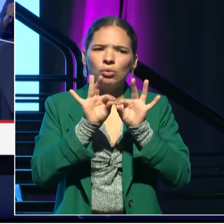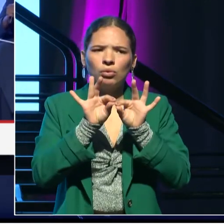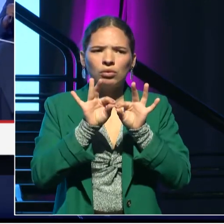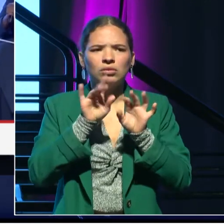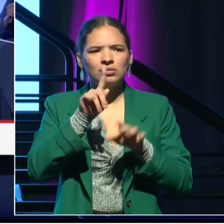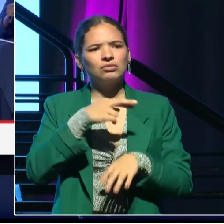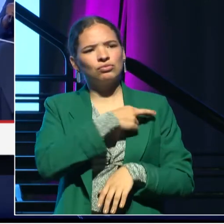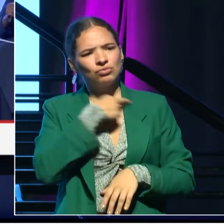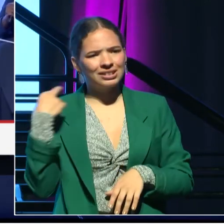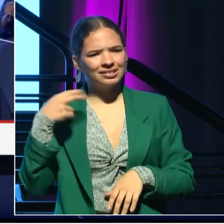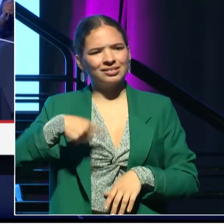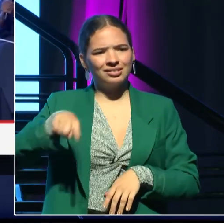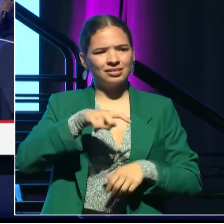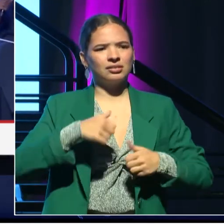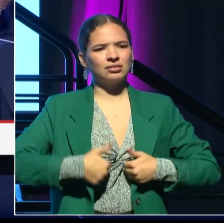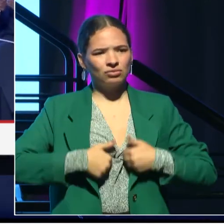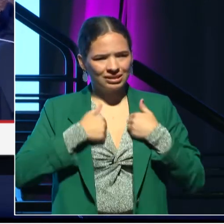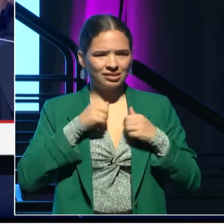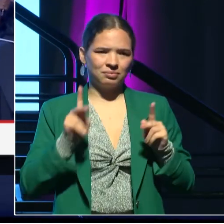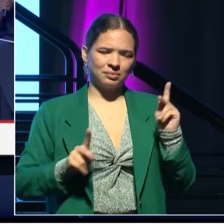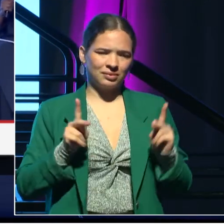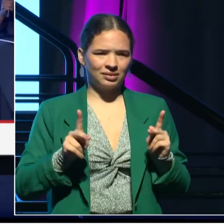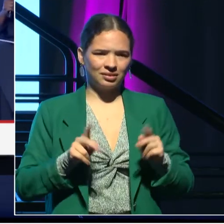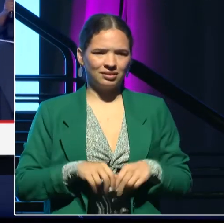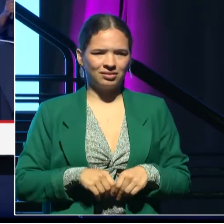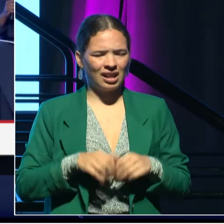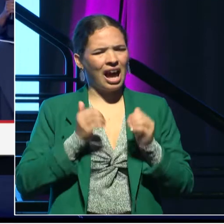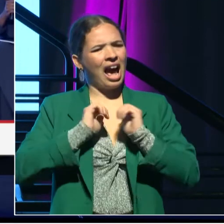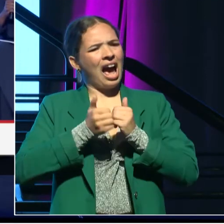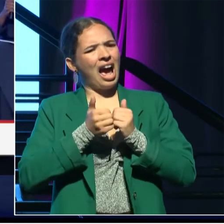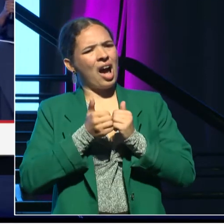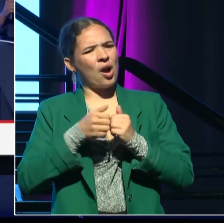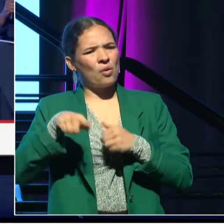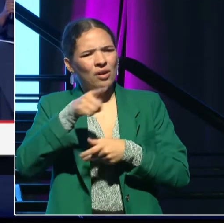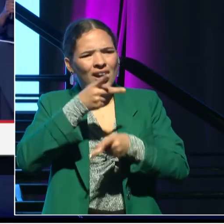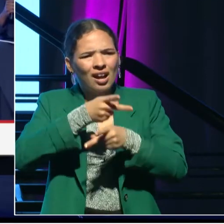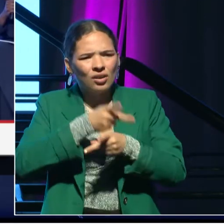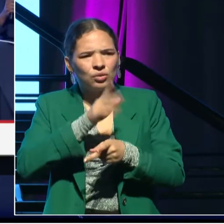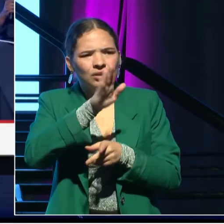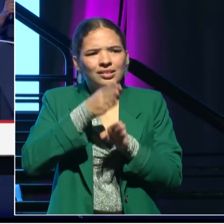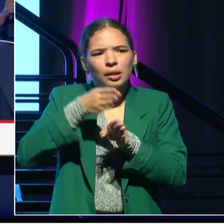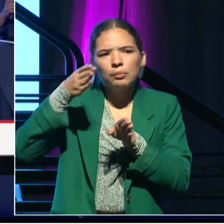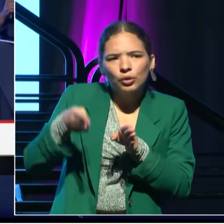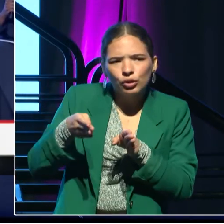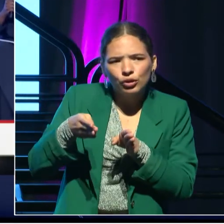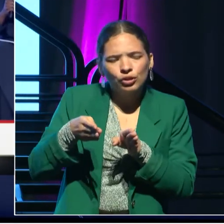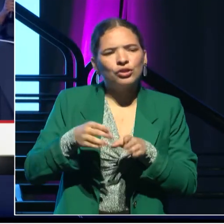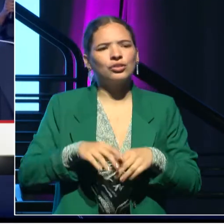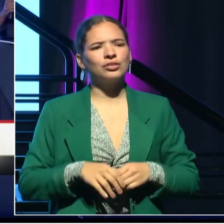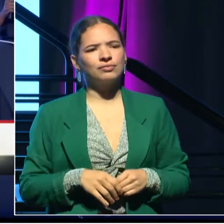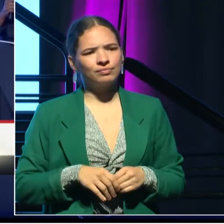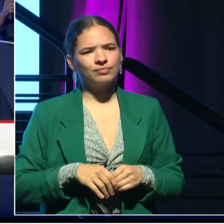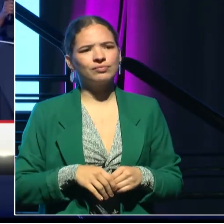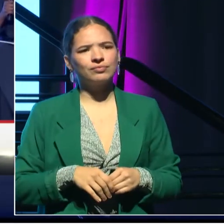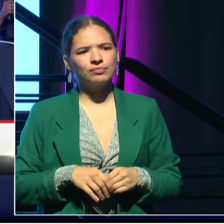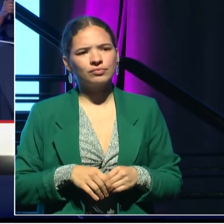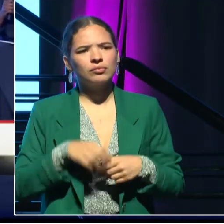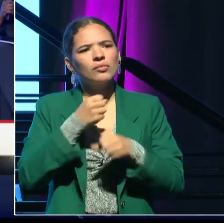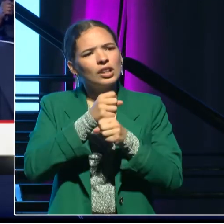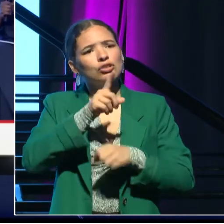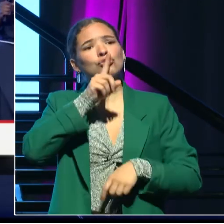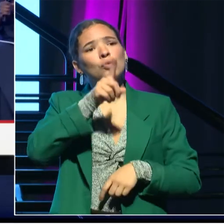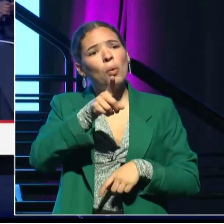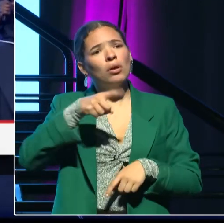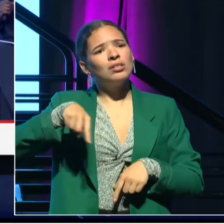lives. How important is it to take care of your neighbor? How important is it to make sure that we are promoting